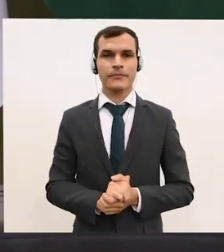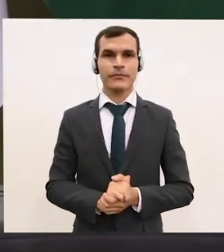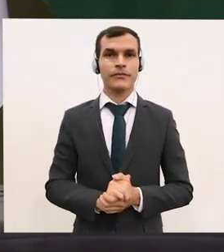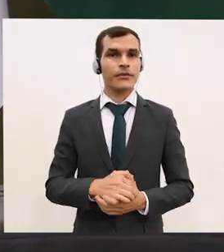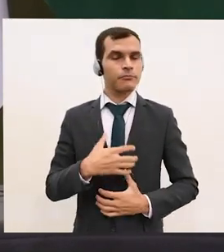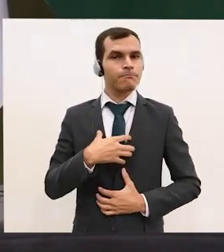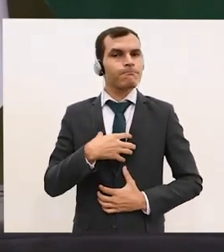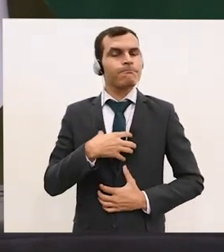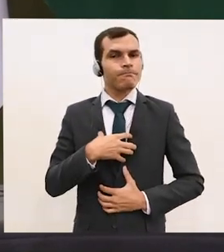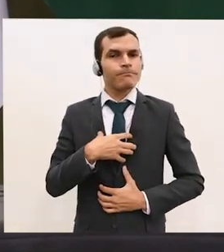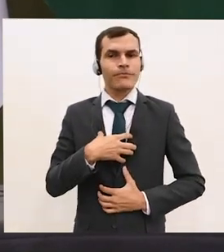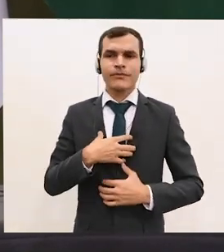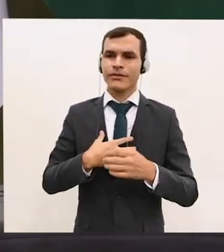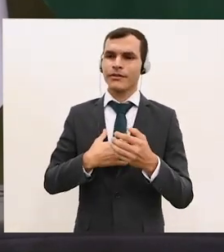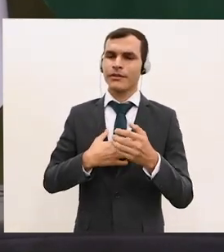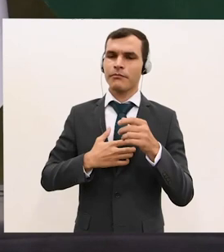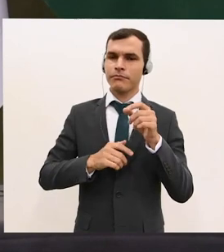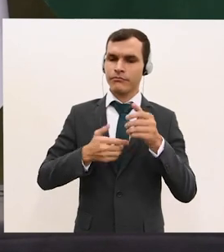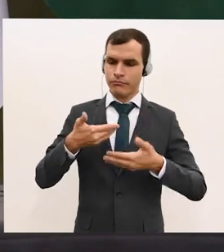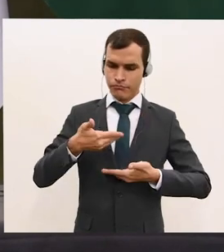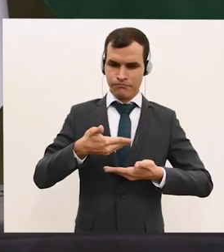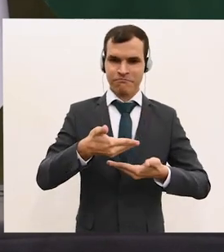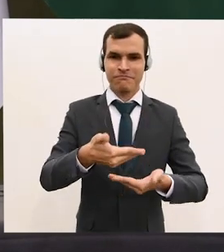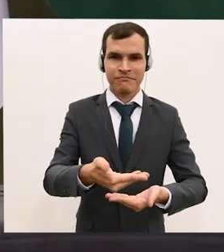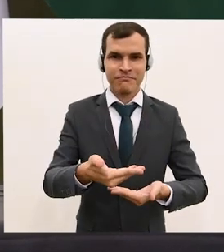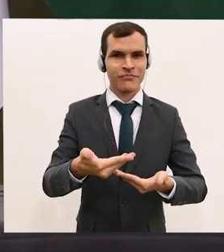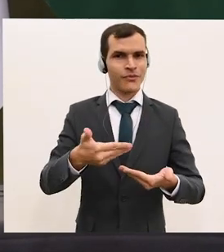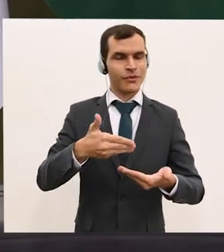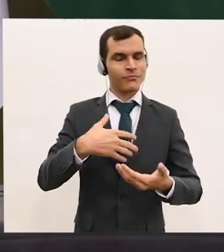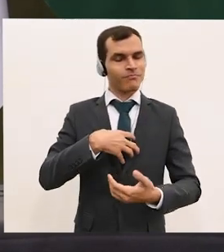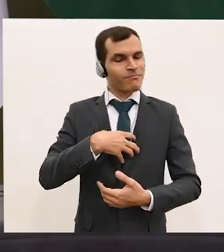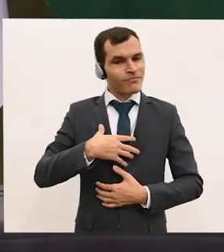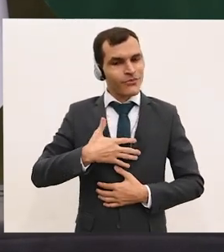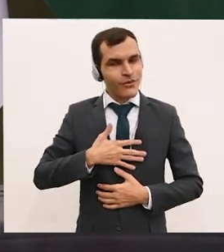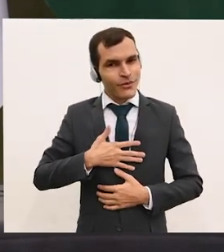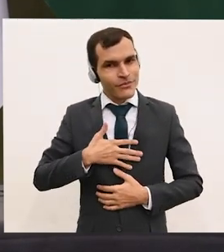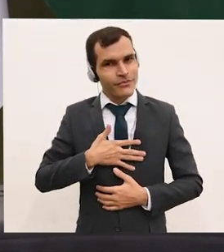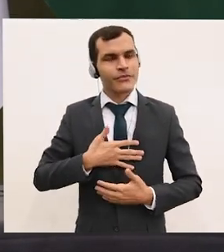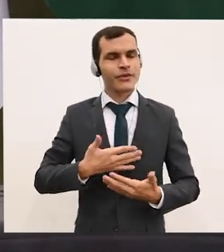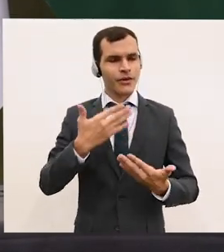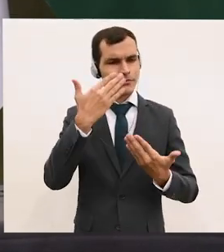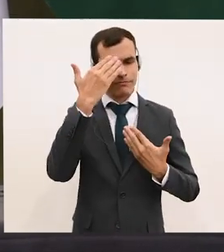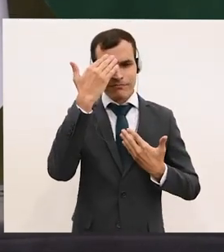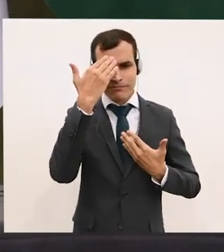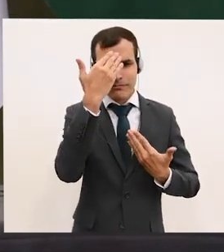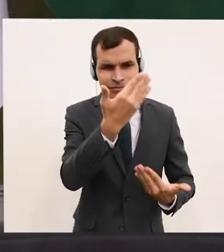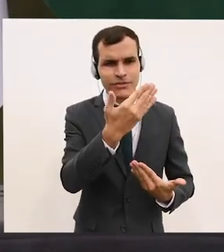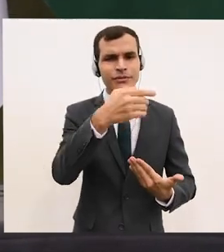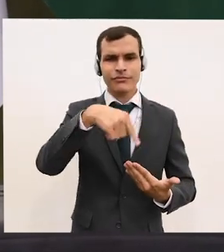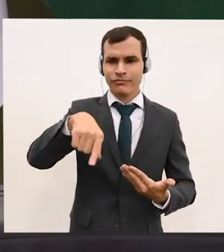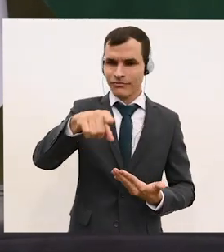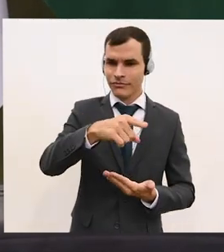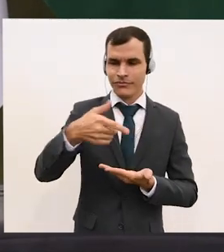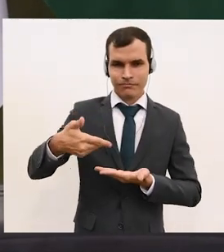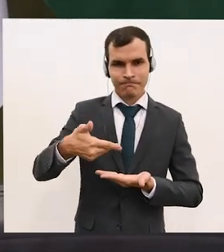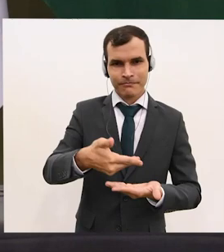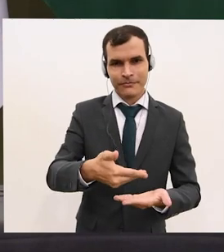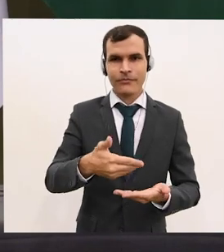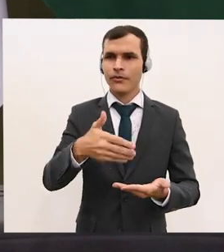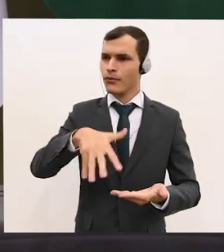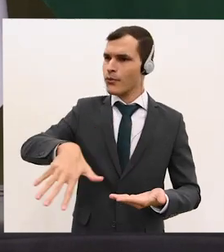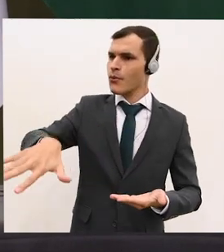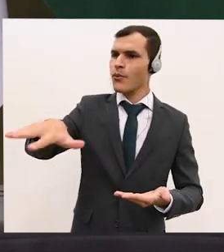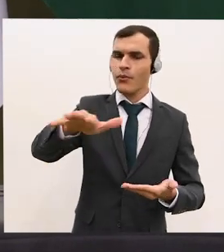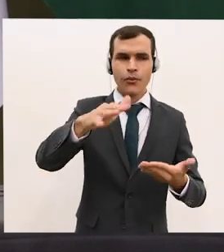I really want to thank you for the hospitality. My deep thanks to you and the team, the wonderful